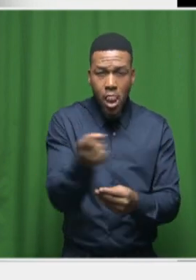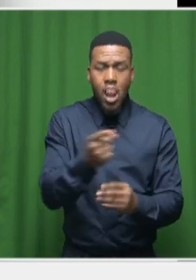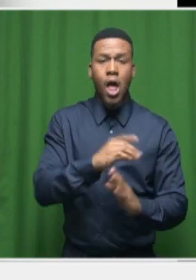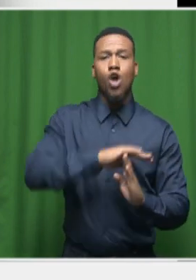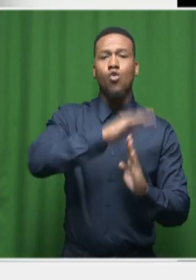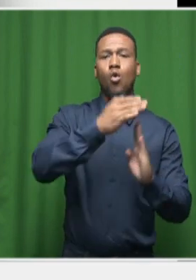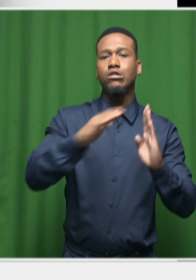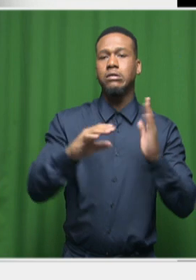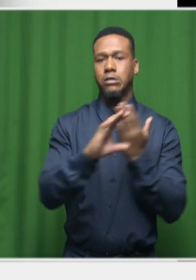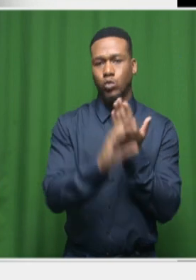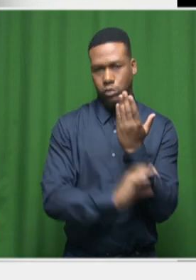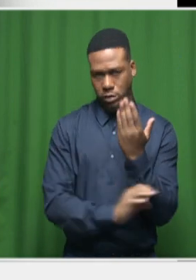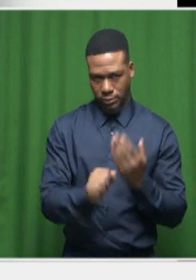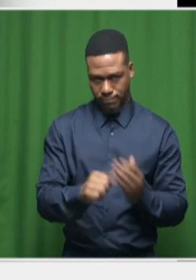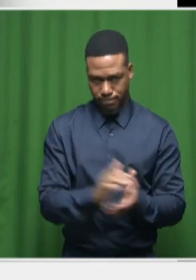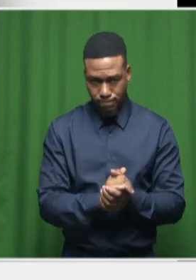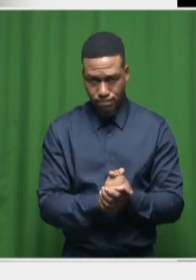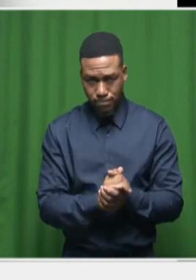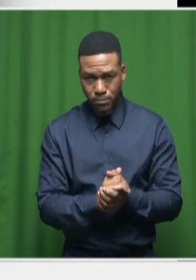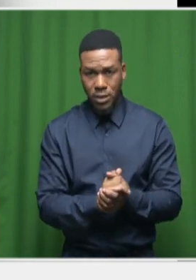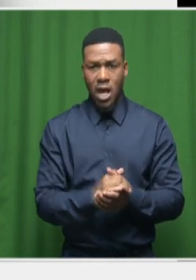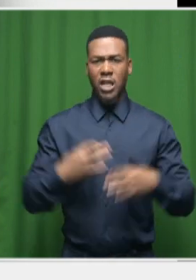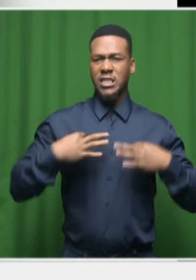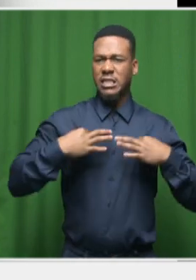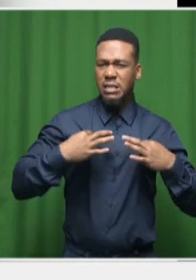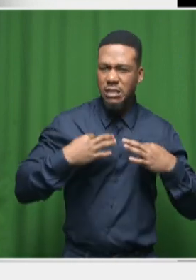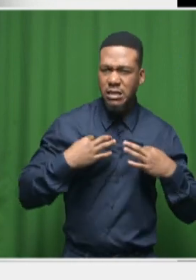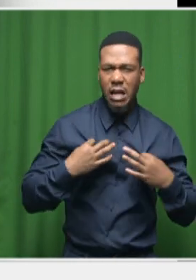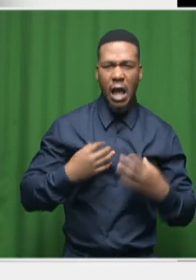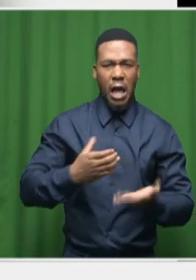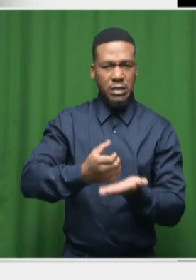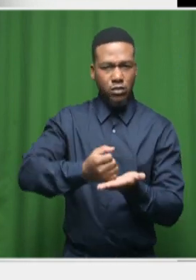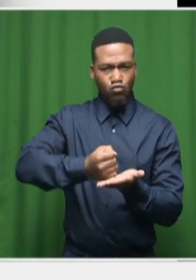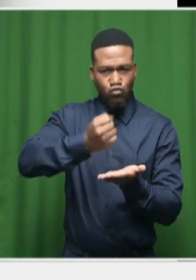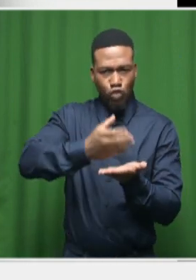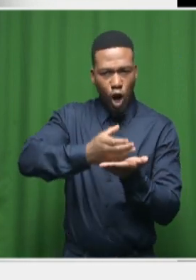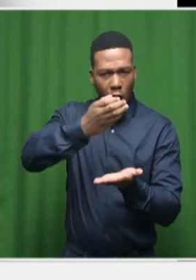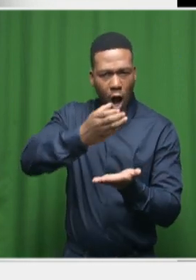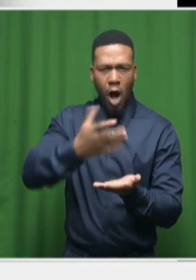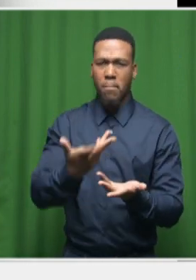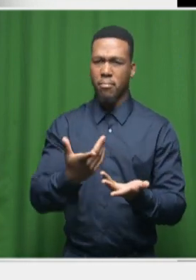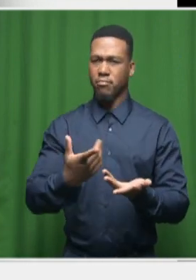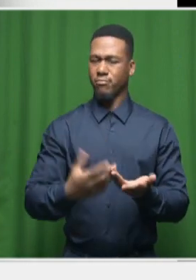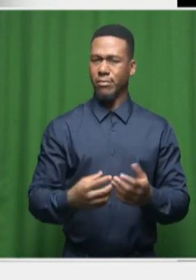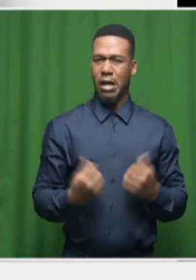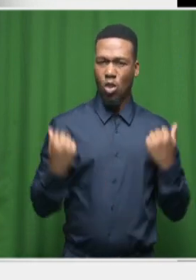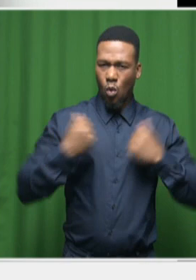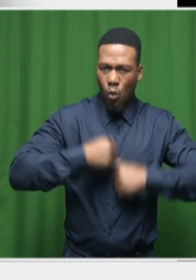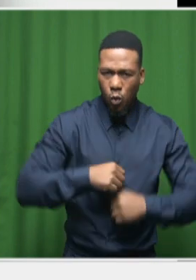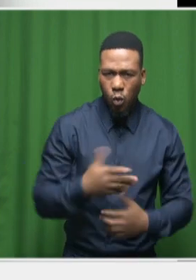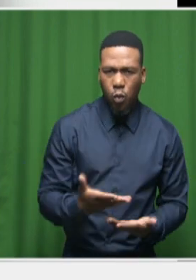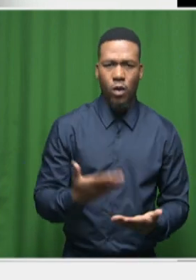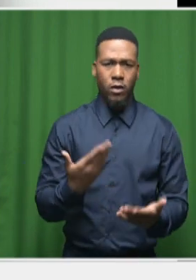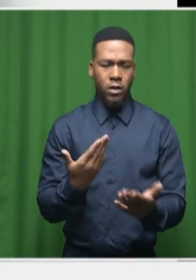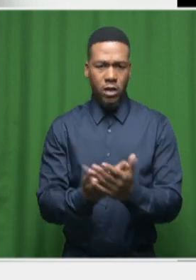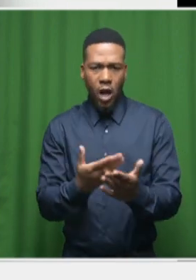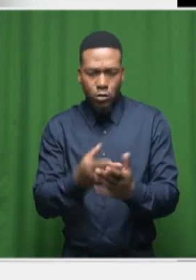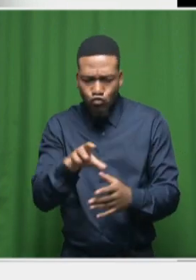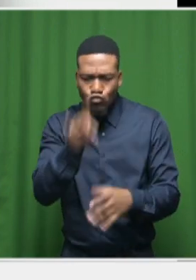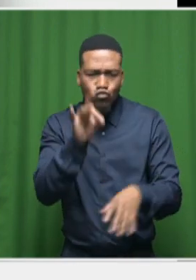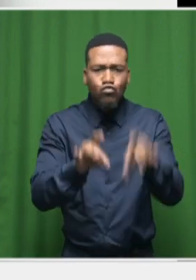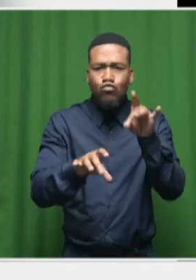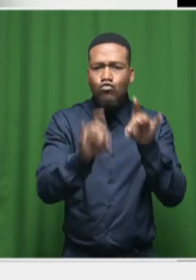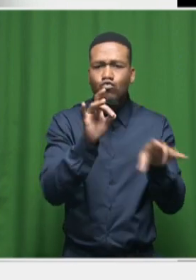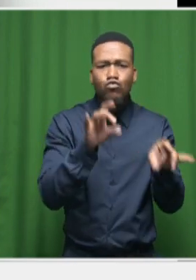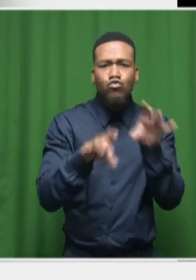about, really T-shirts, mugs, buttons, you name it, that really kind of allow you to choose your cause